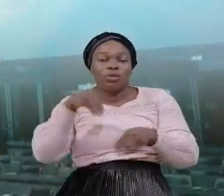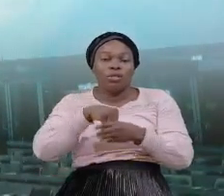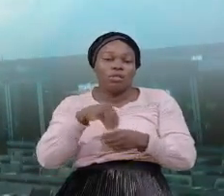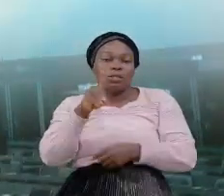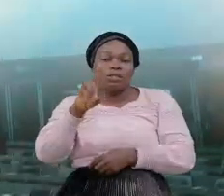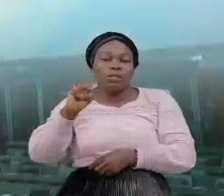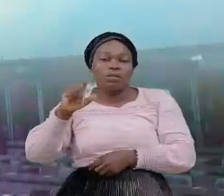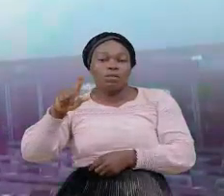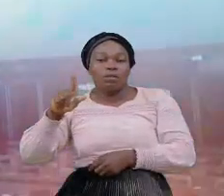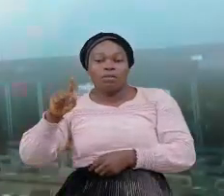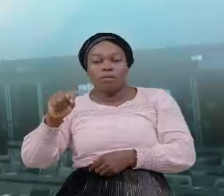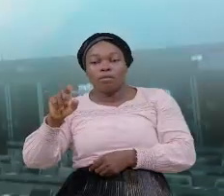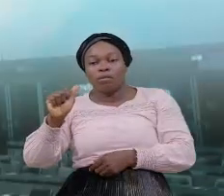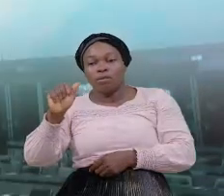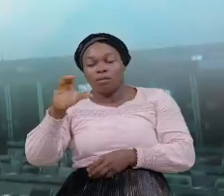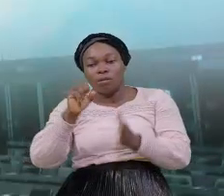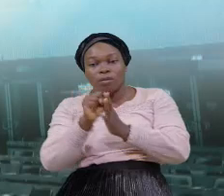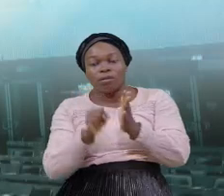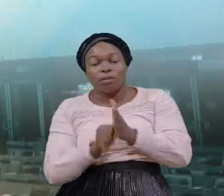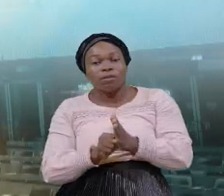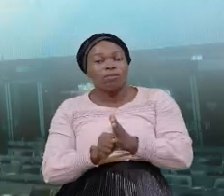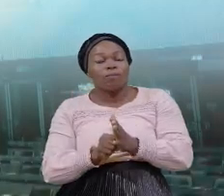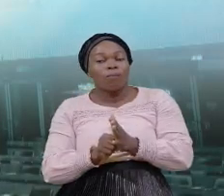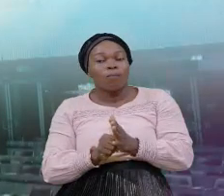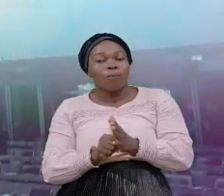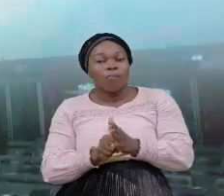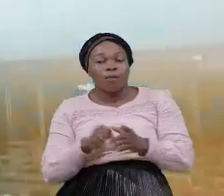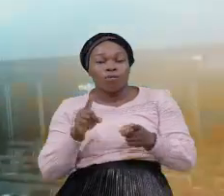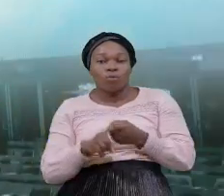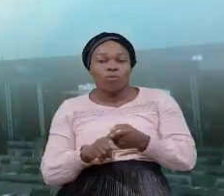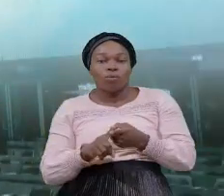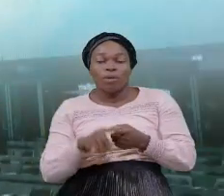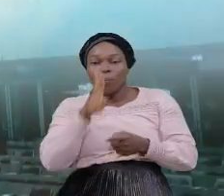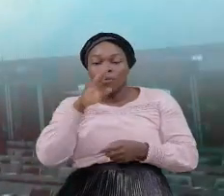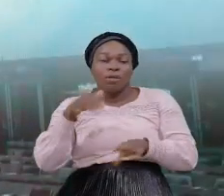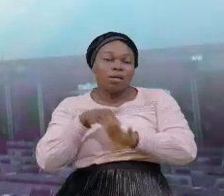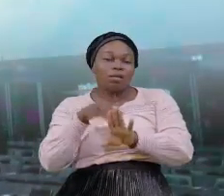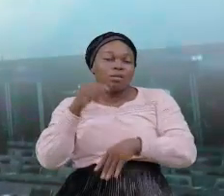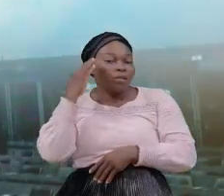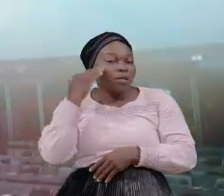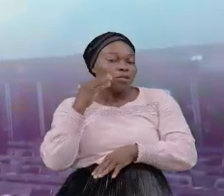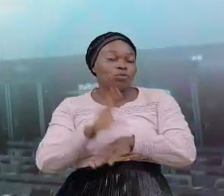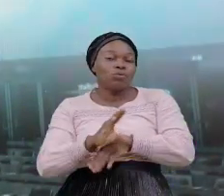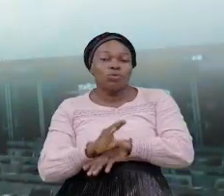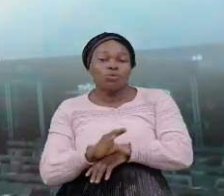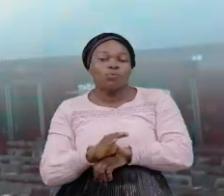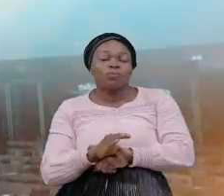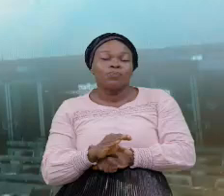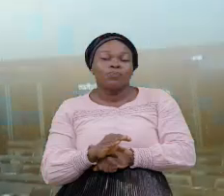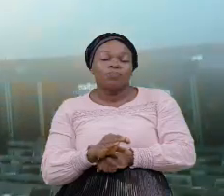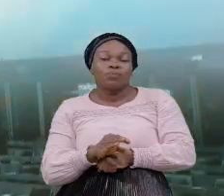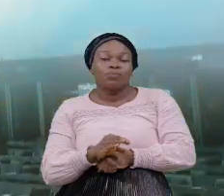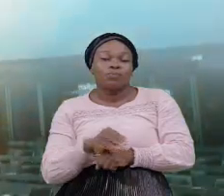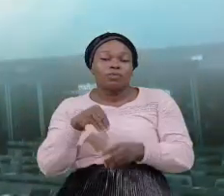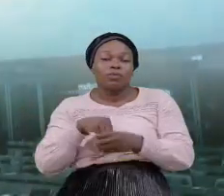will hold us at the region headquarters. Here in Warri region, we